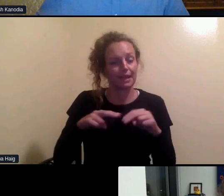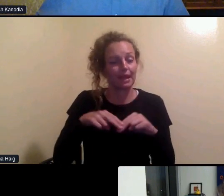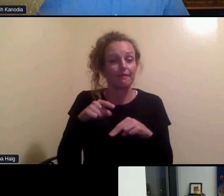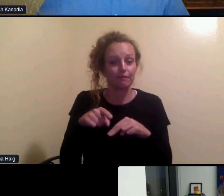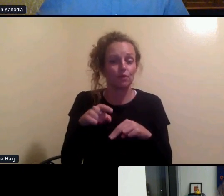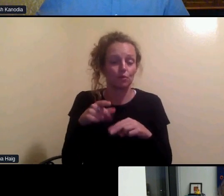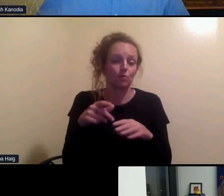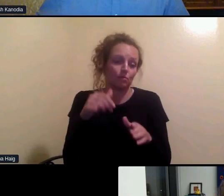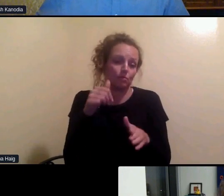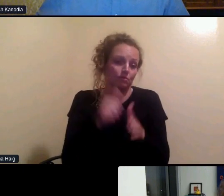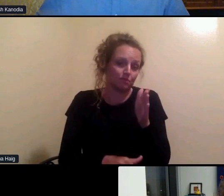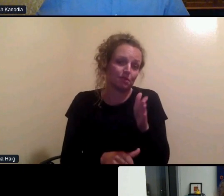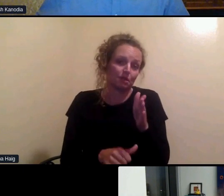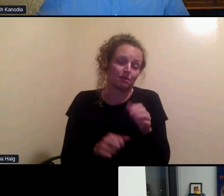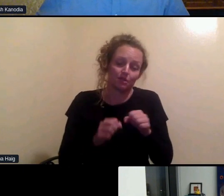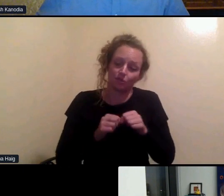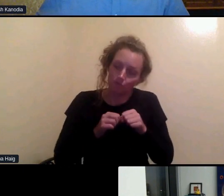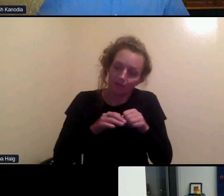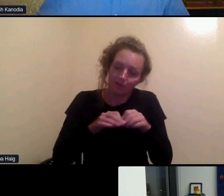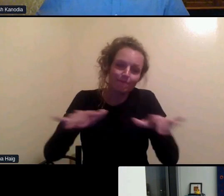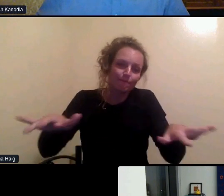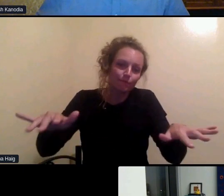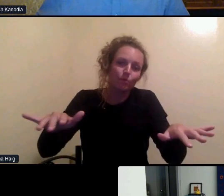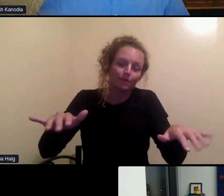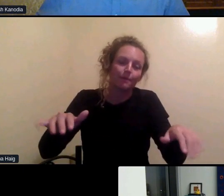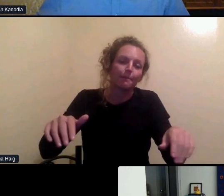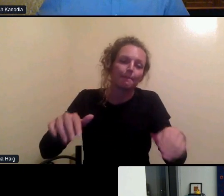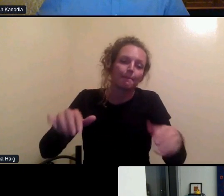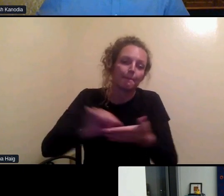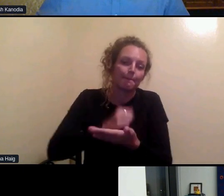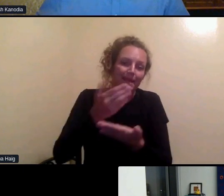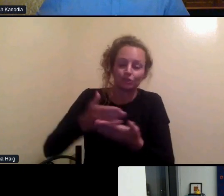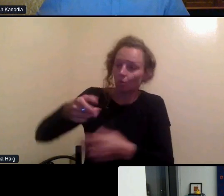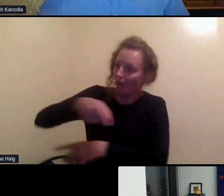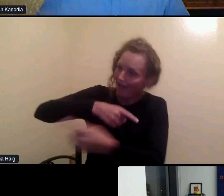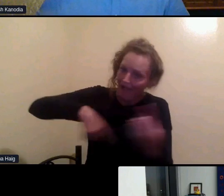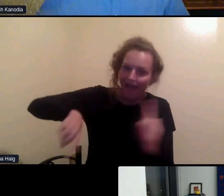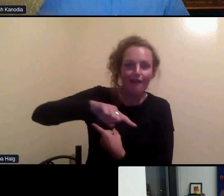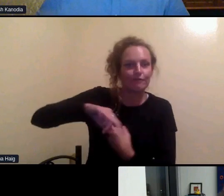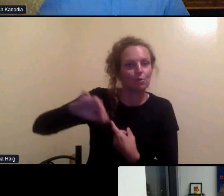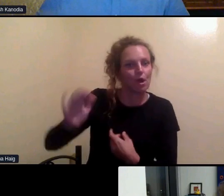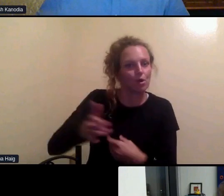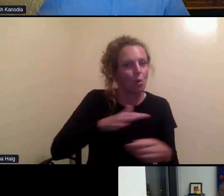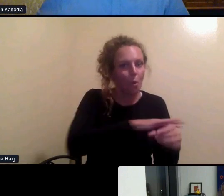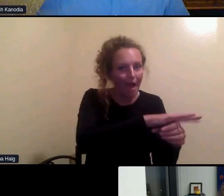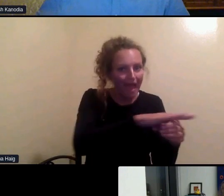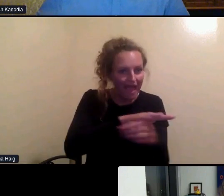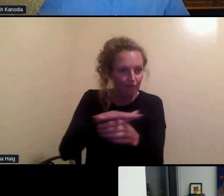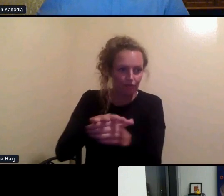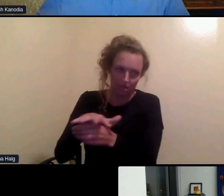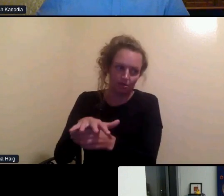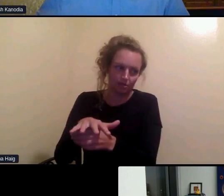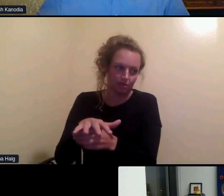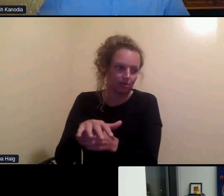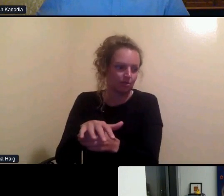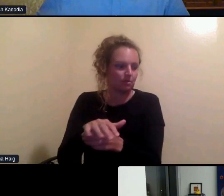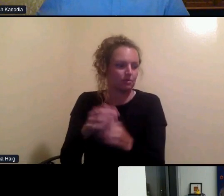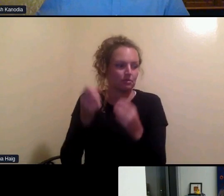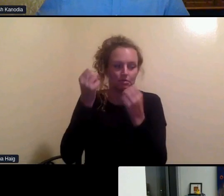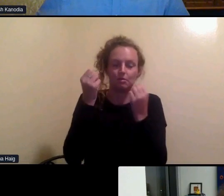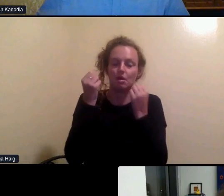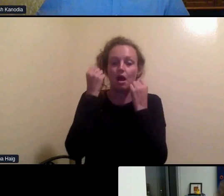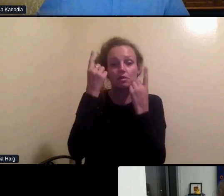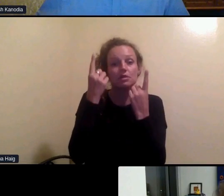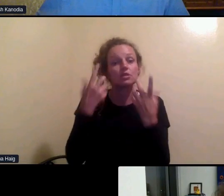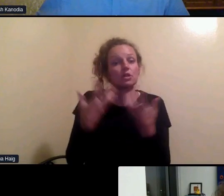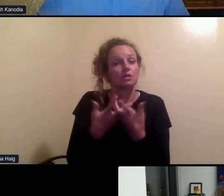stage and made sure that everybody was, you know, understood how their sector or their profession could make the world a fairer